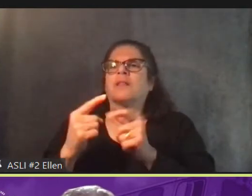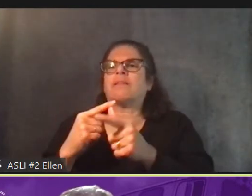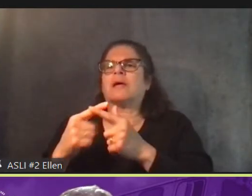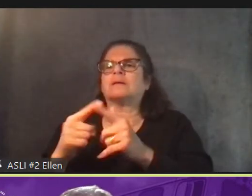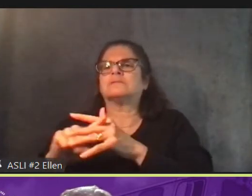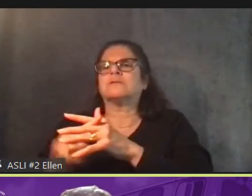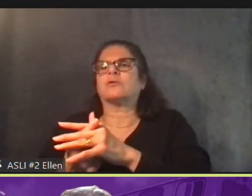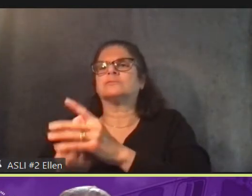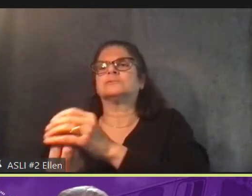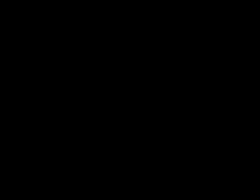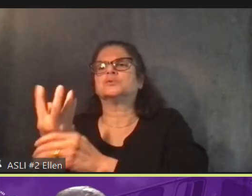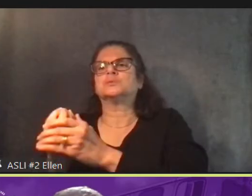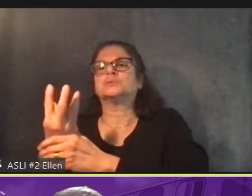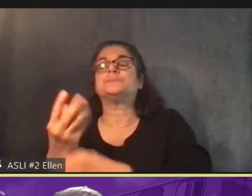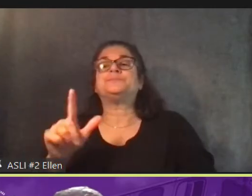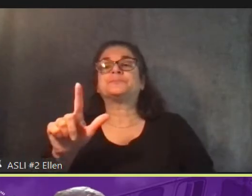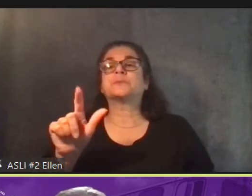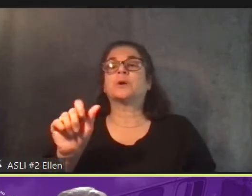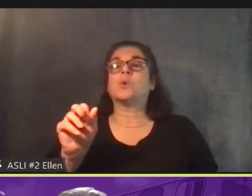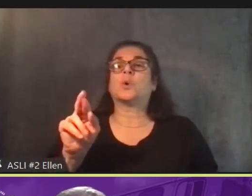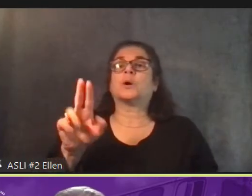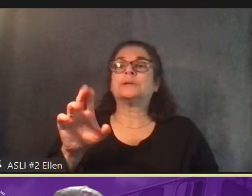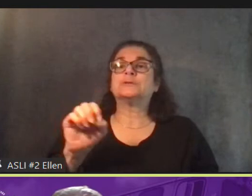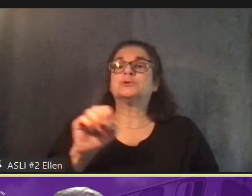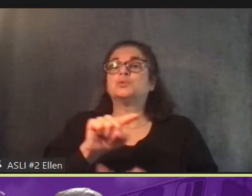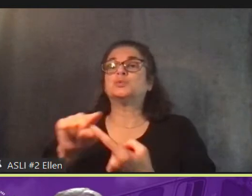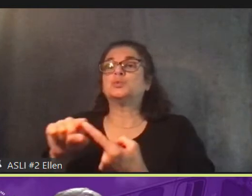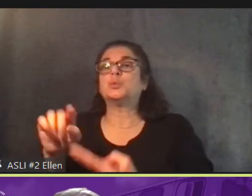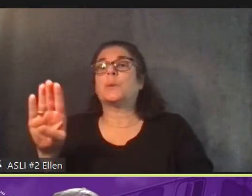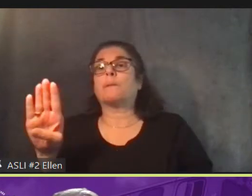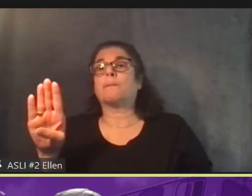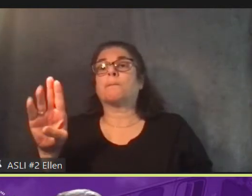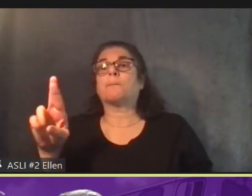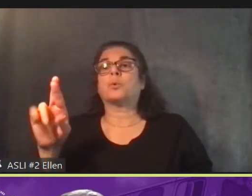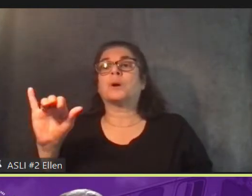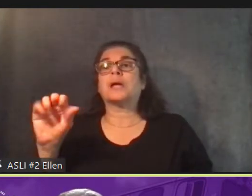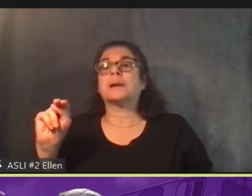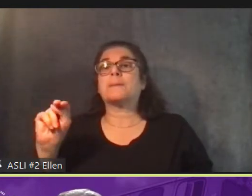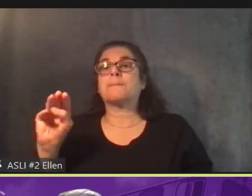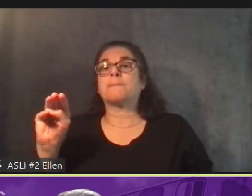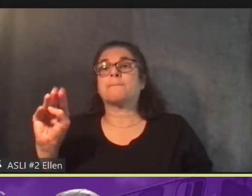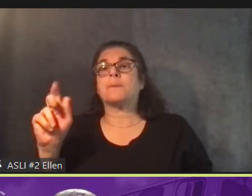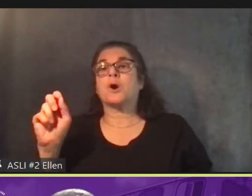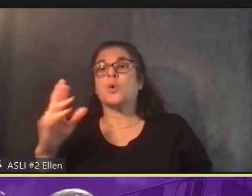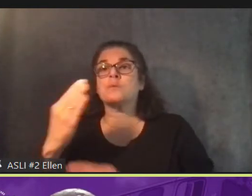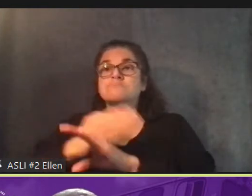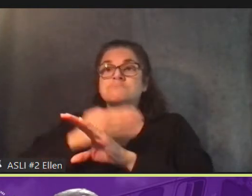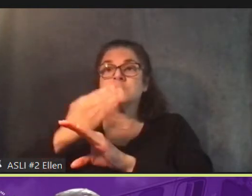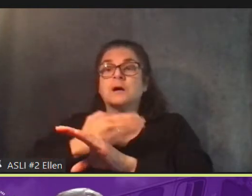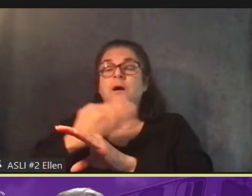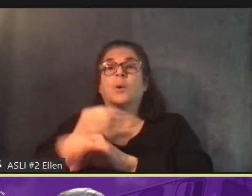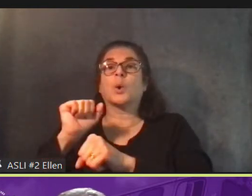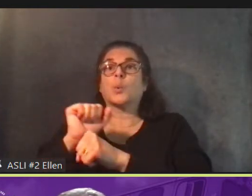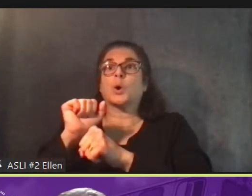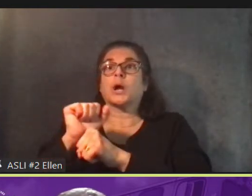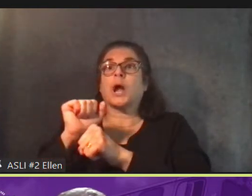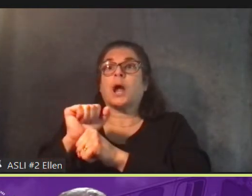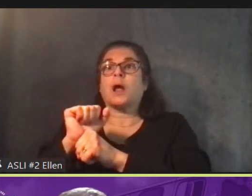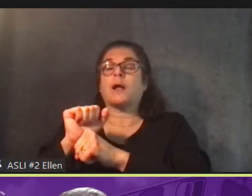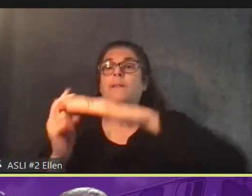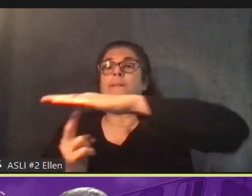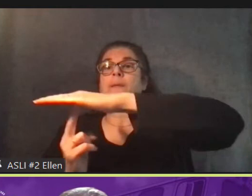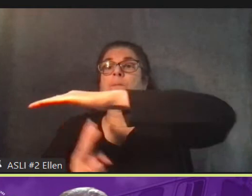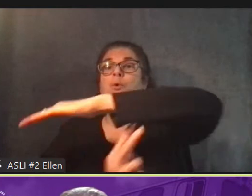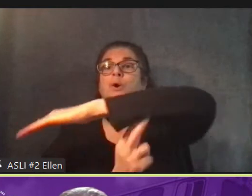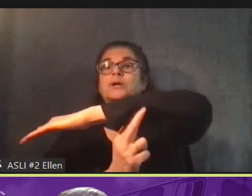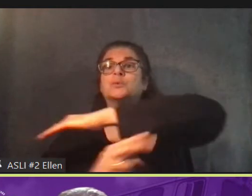In the Lawrence to Bryn Mawr modernization, you'll see some photographs of this. We're working on the bridge on top, the bridge involving our gantry, which